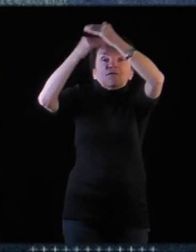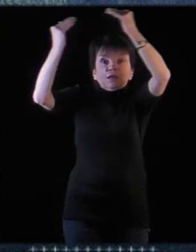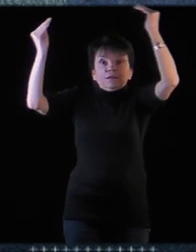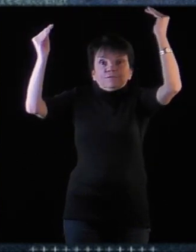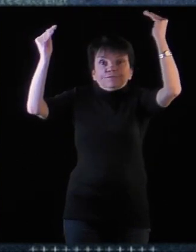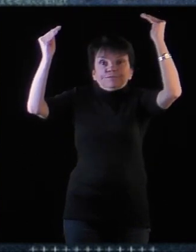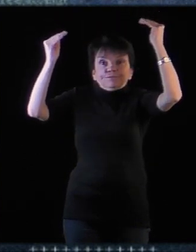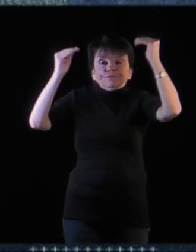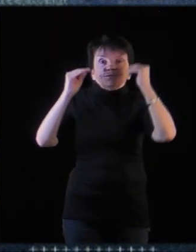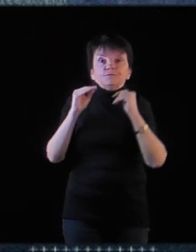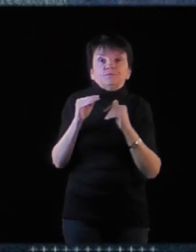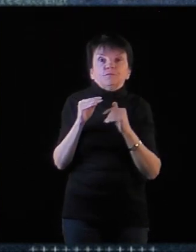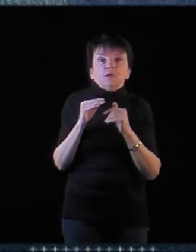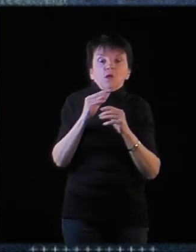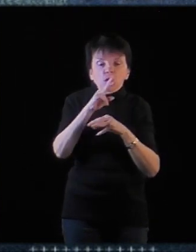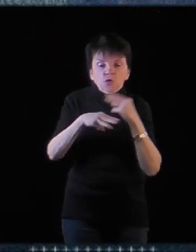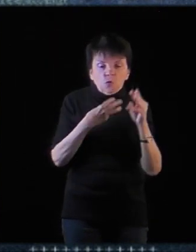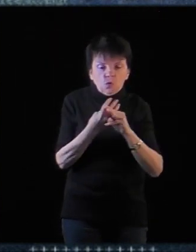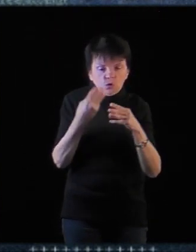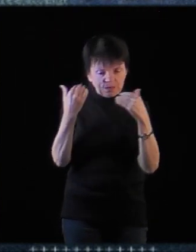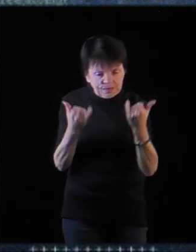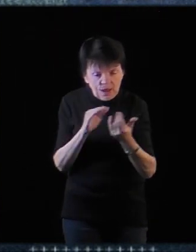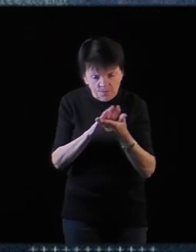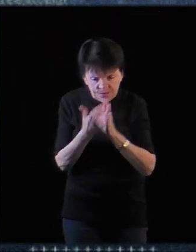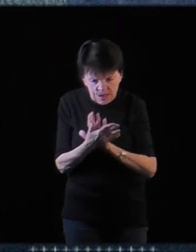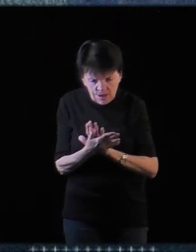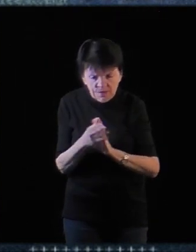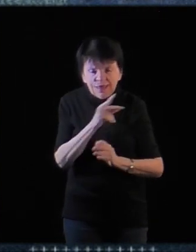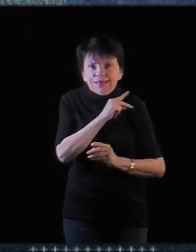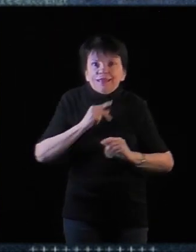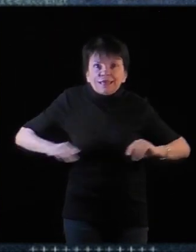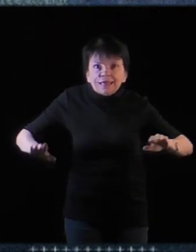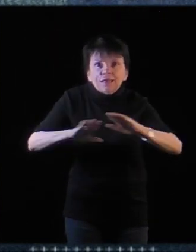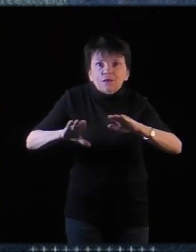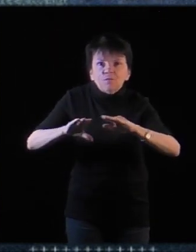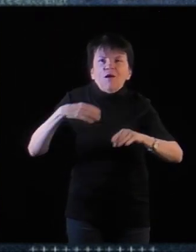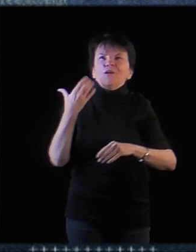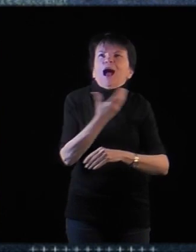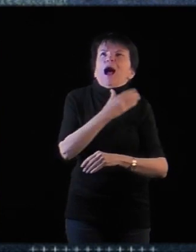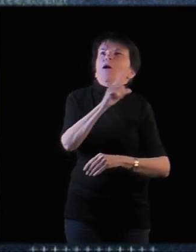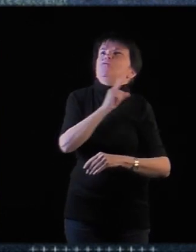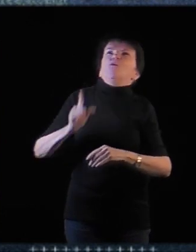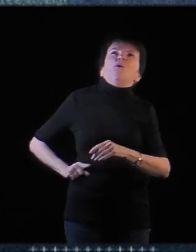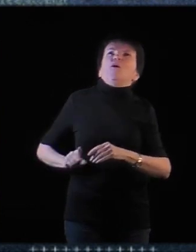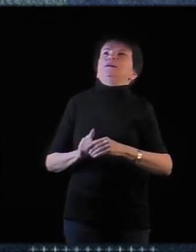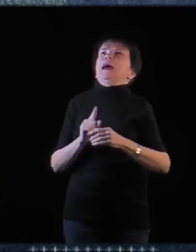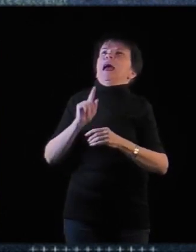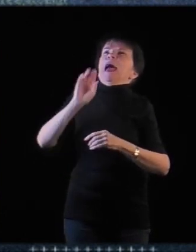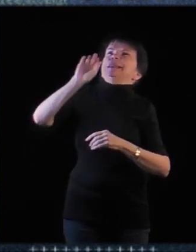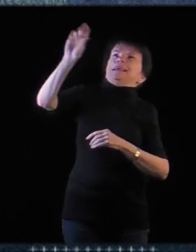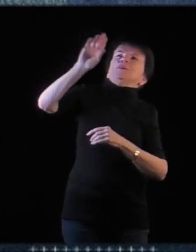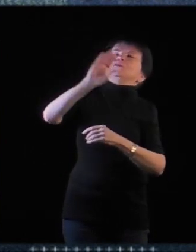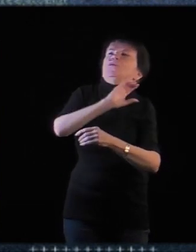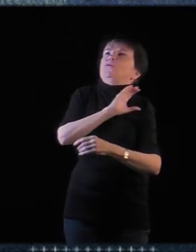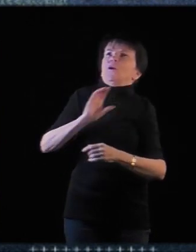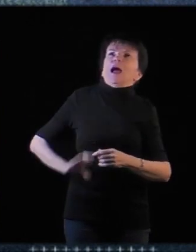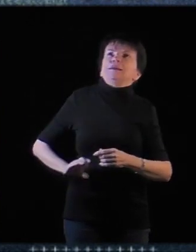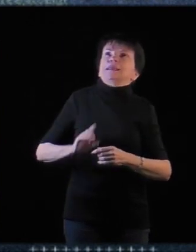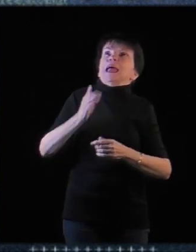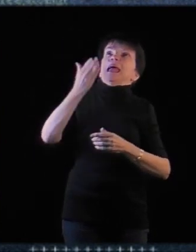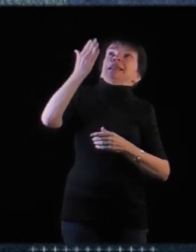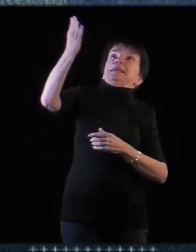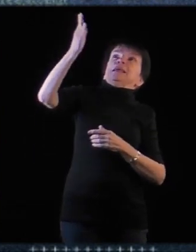said. The world has now become the kingdom of our Lord and of his Christ, and he will